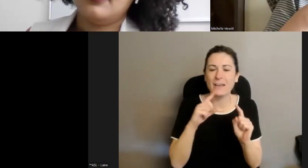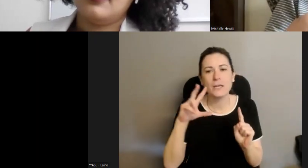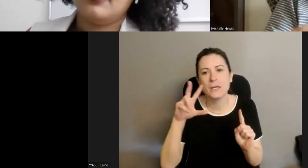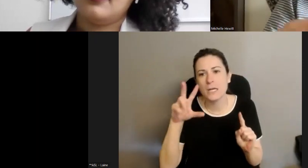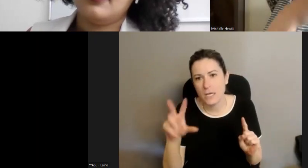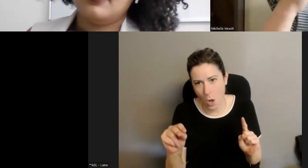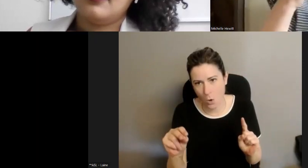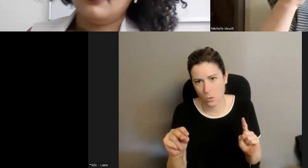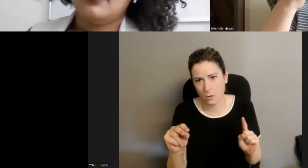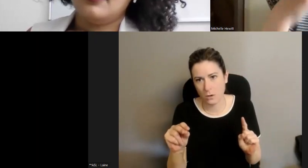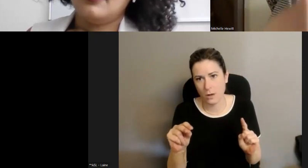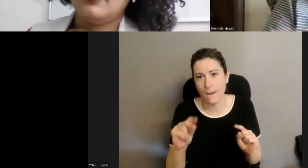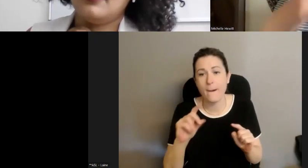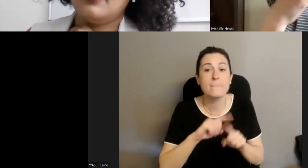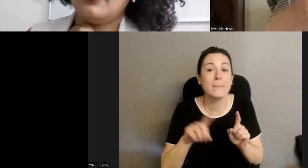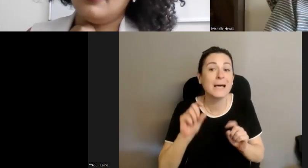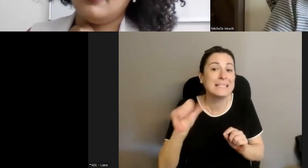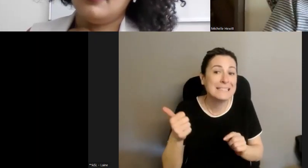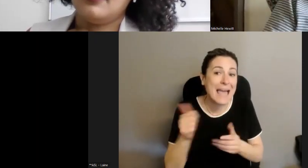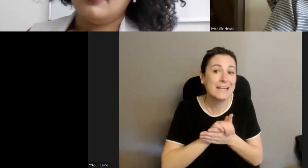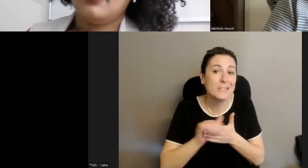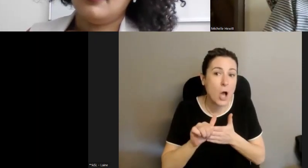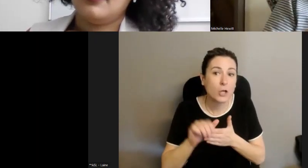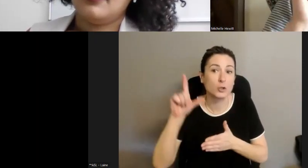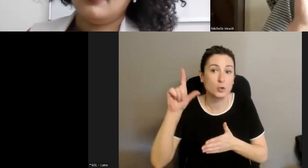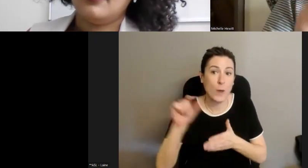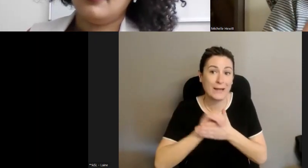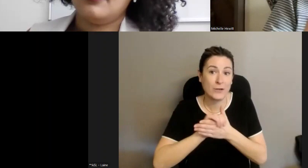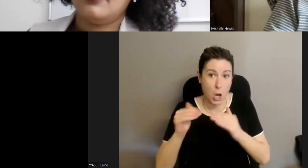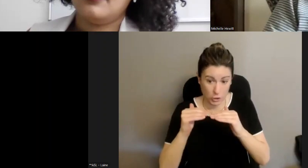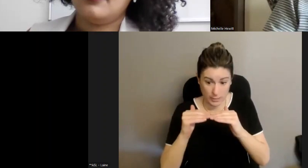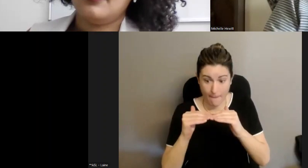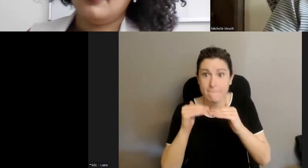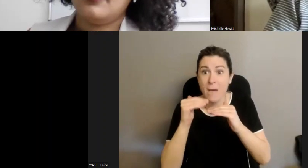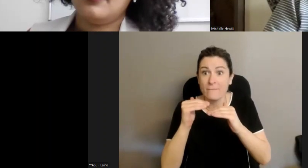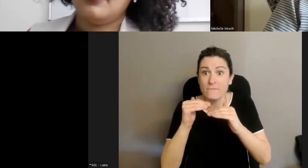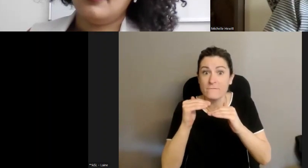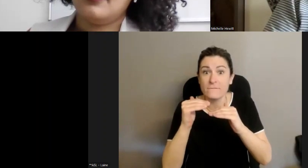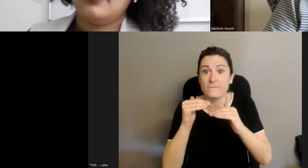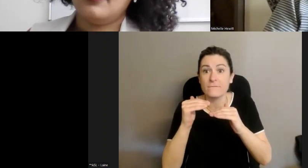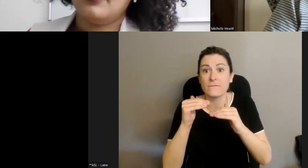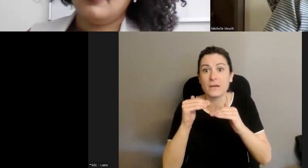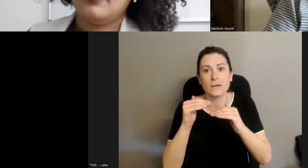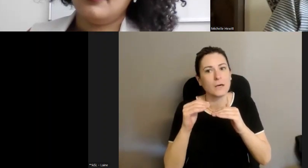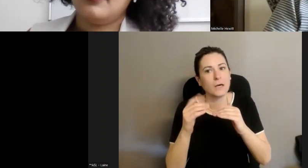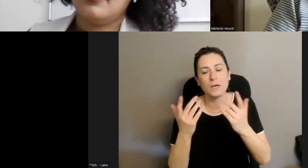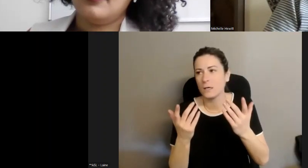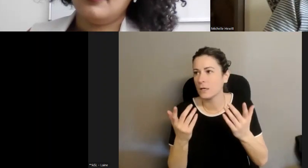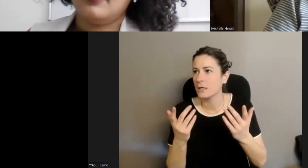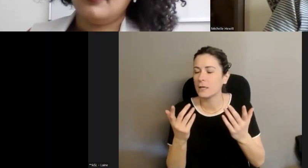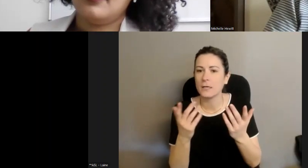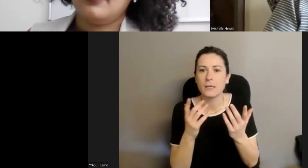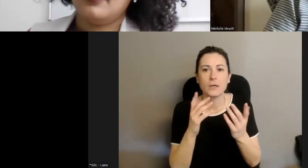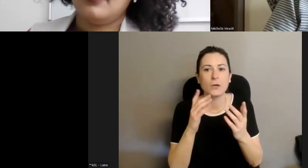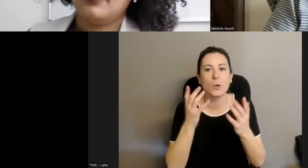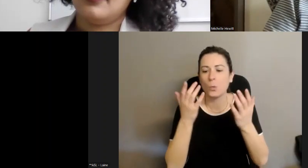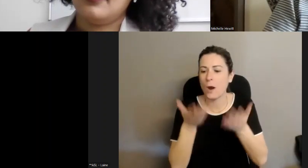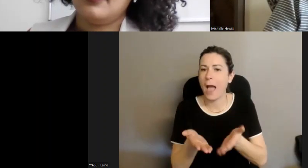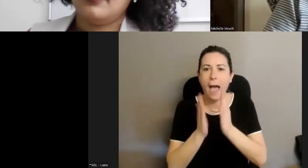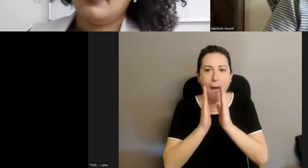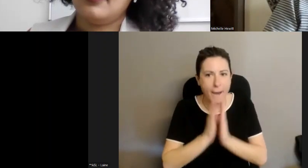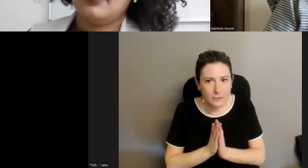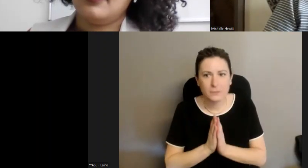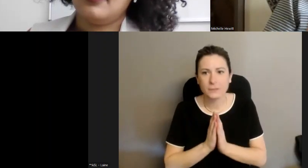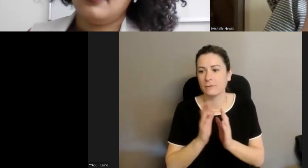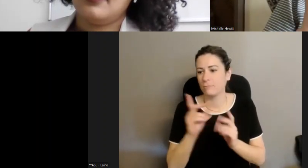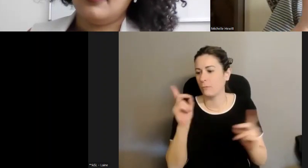it's still the damn poverty line. And that's where we're asking for disabled people to be lifted to.